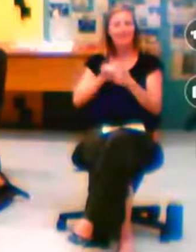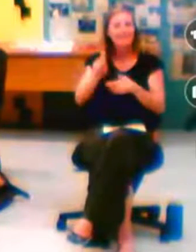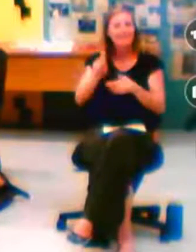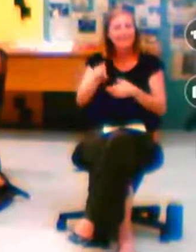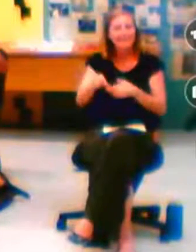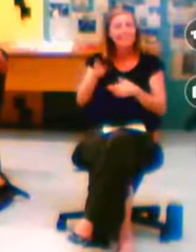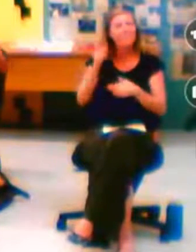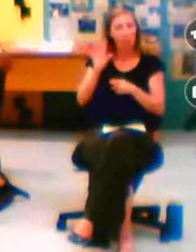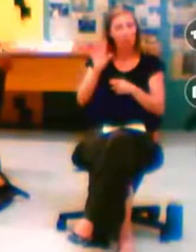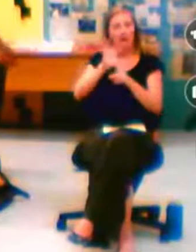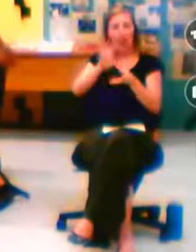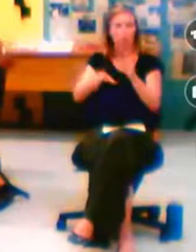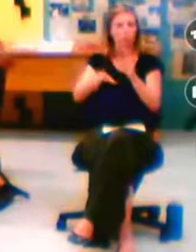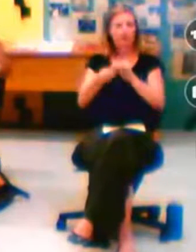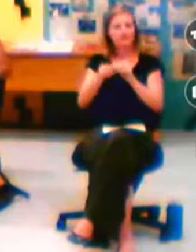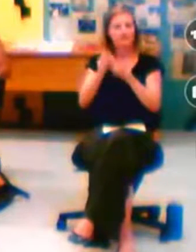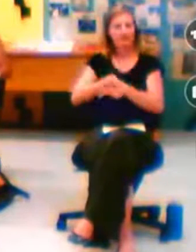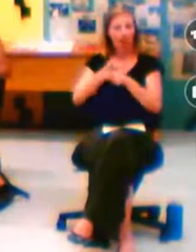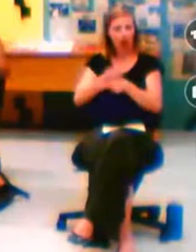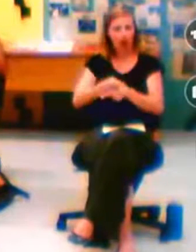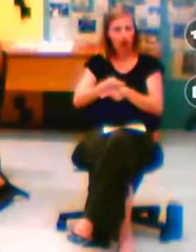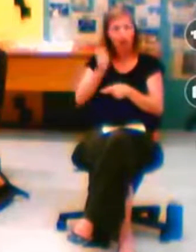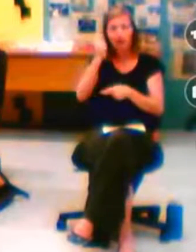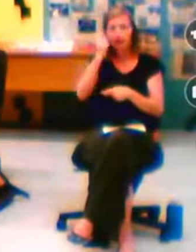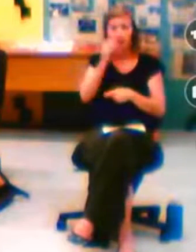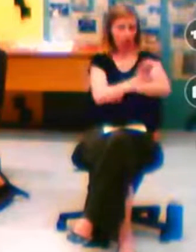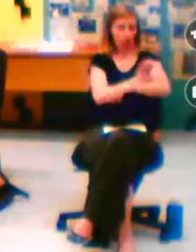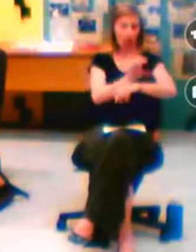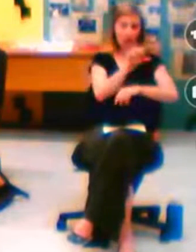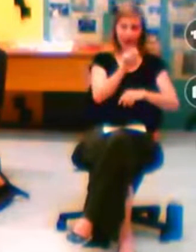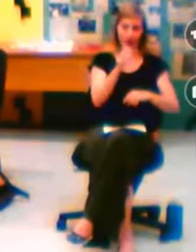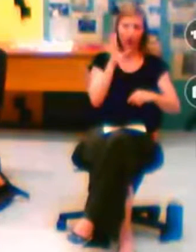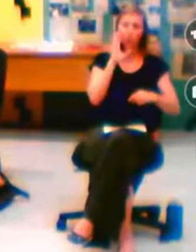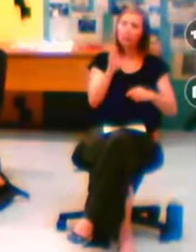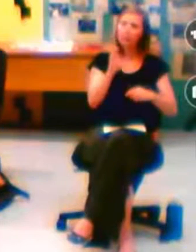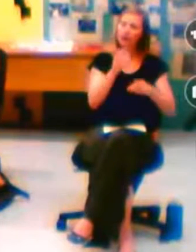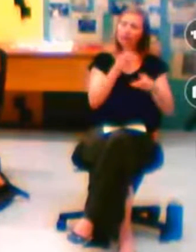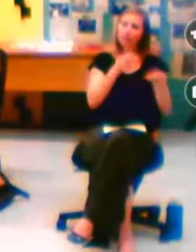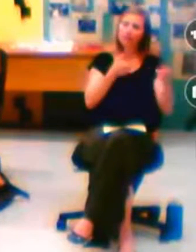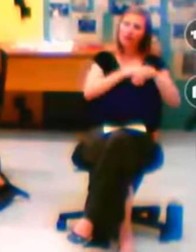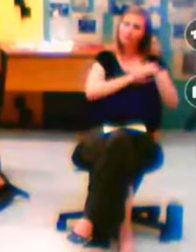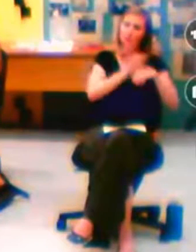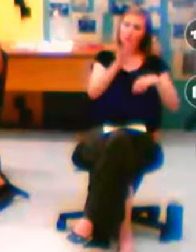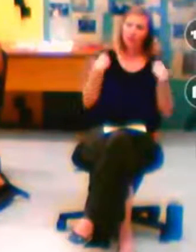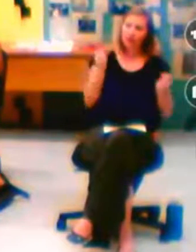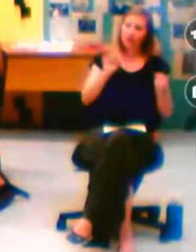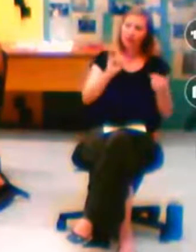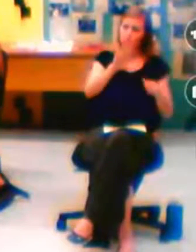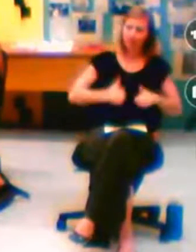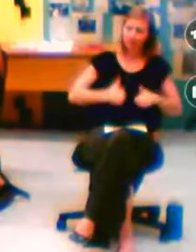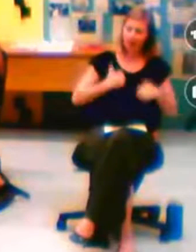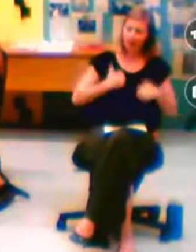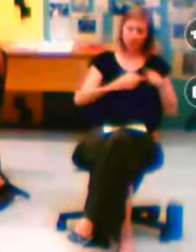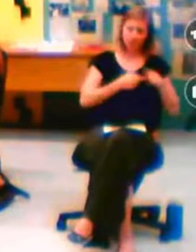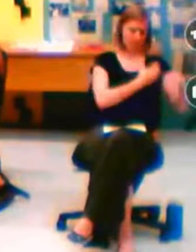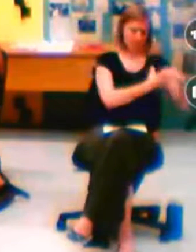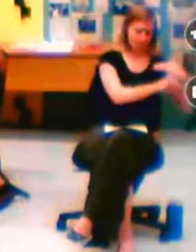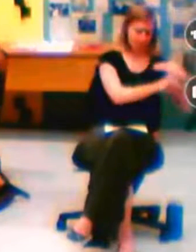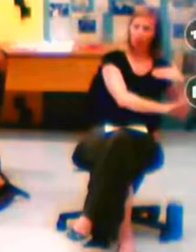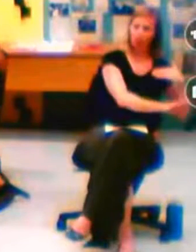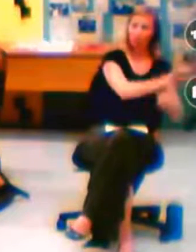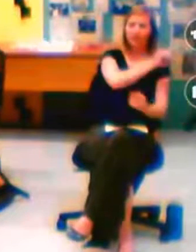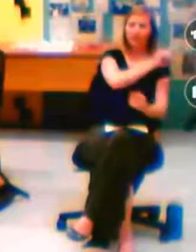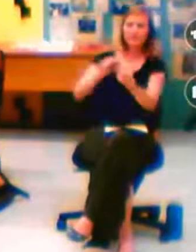only spend the time they need to with you, but hire the staff that's needed to provide comprehensive care.